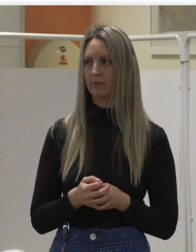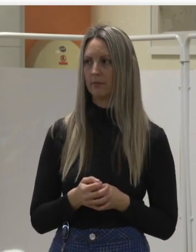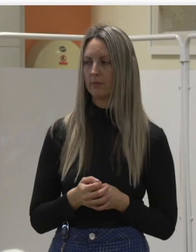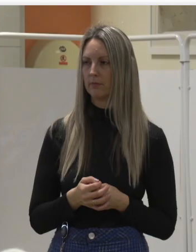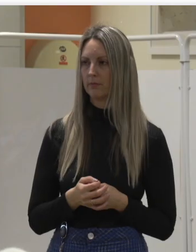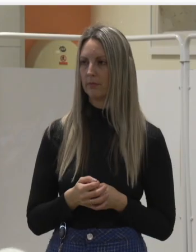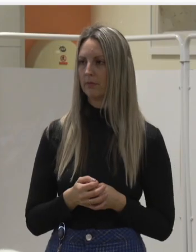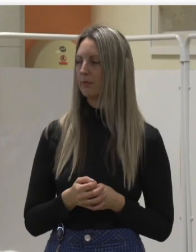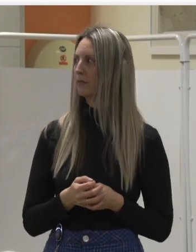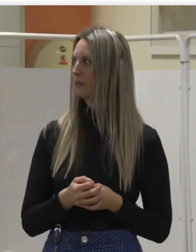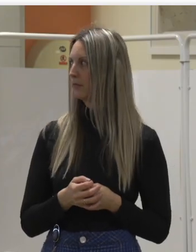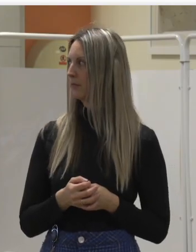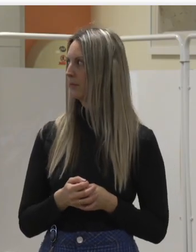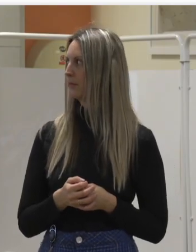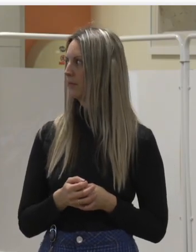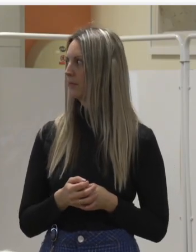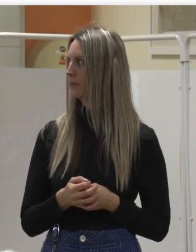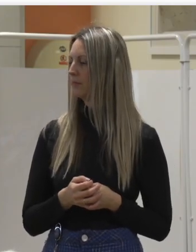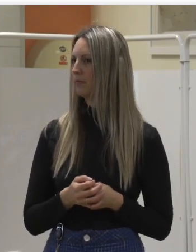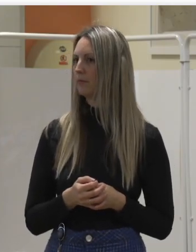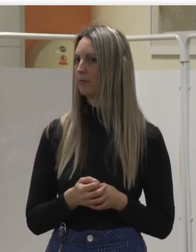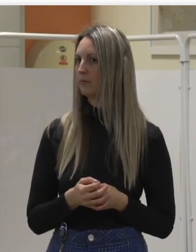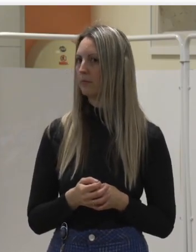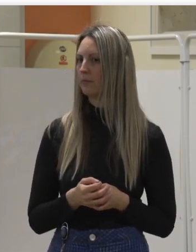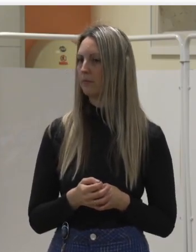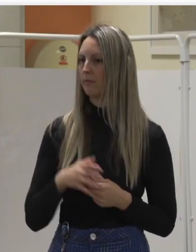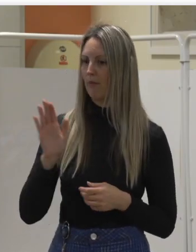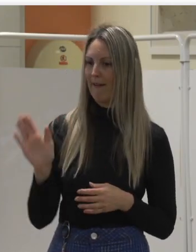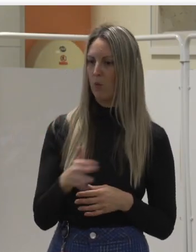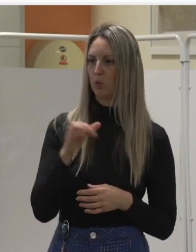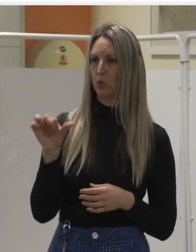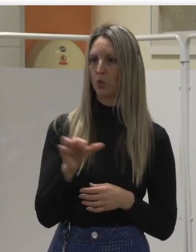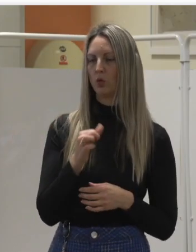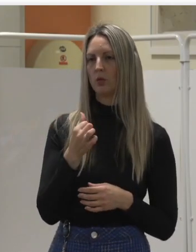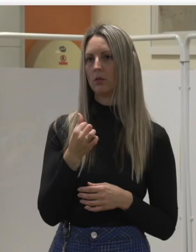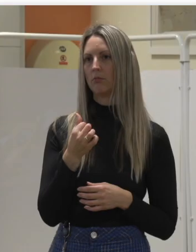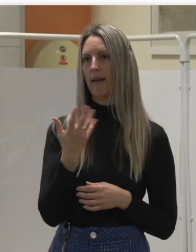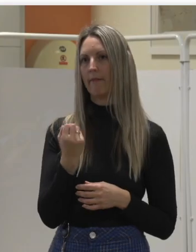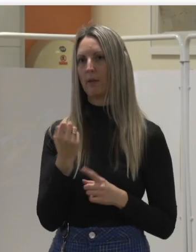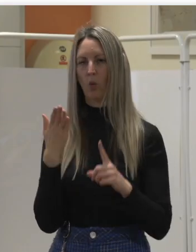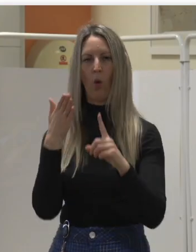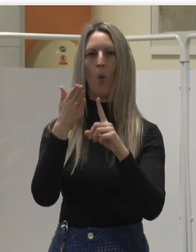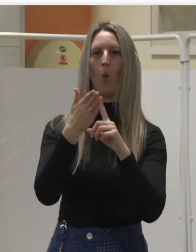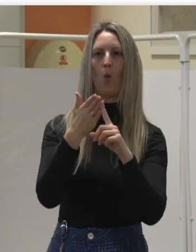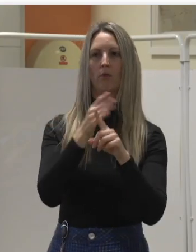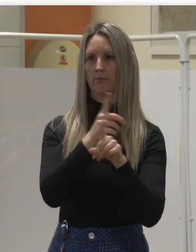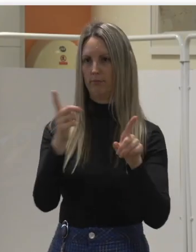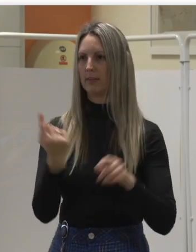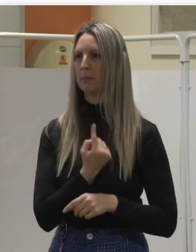it in a minute. Everybody should have an identifiable goal for